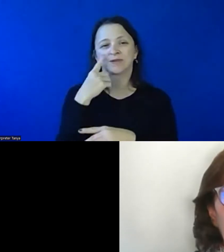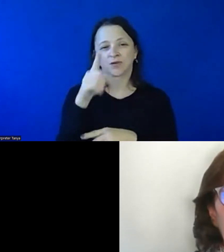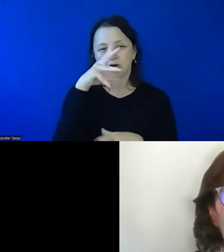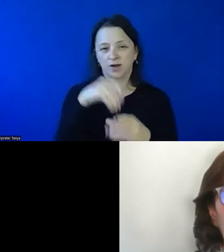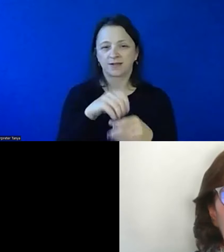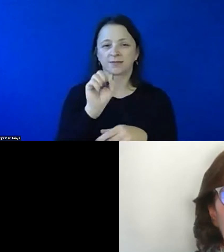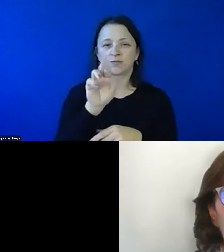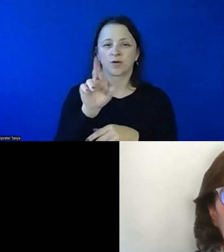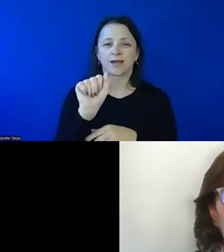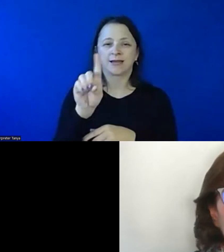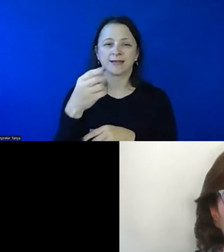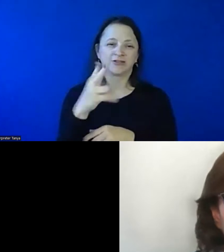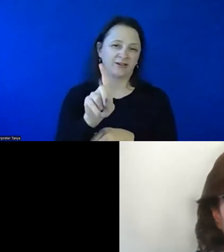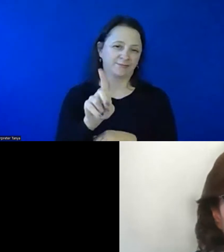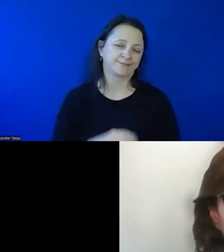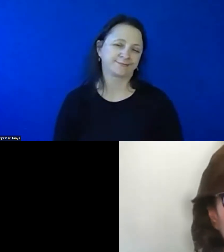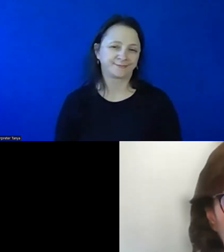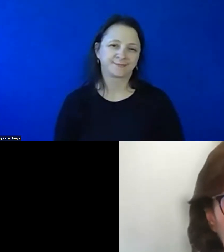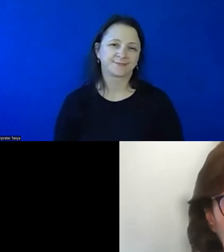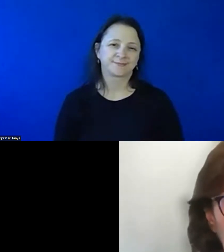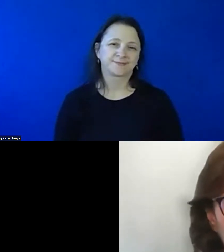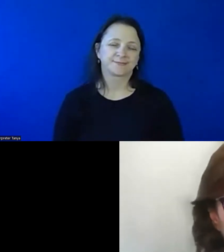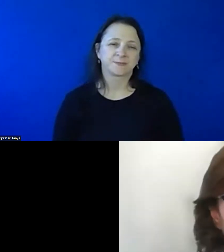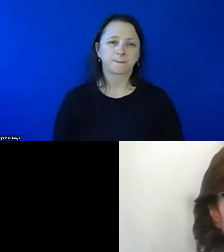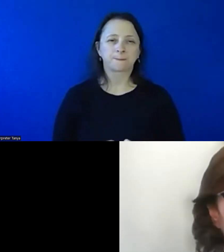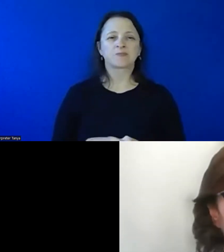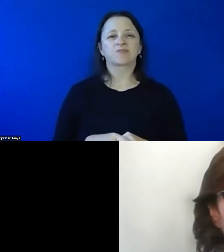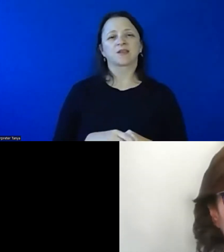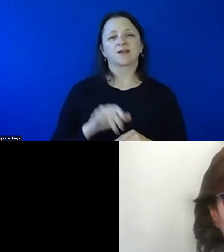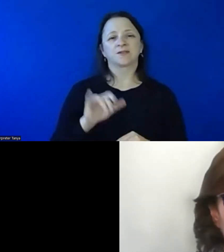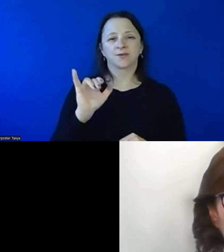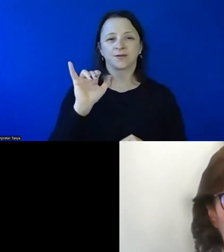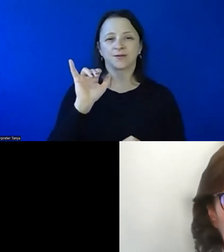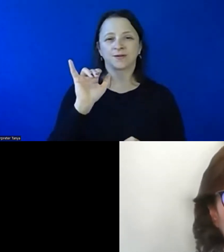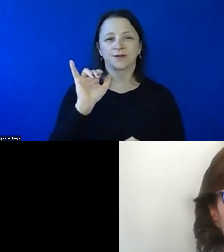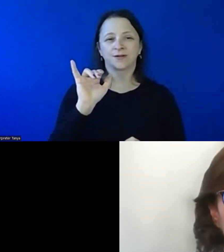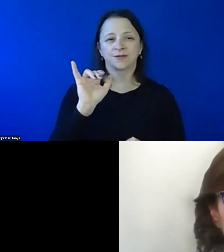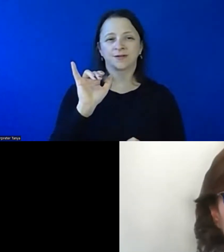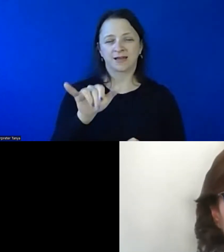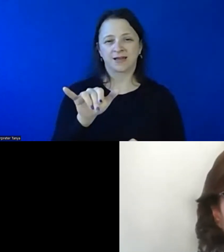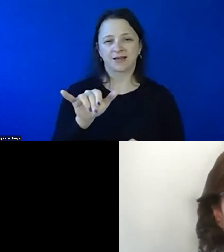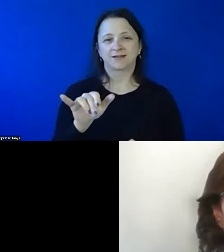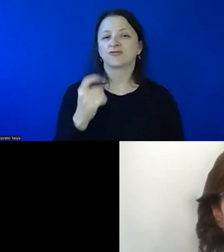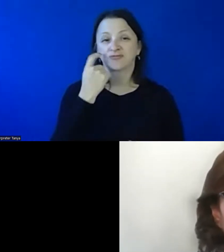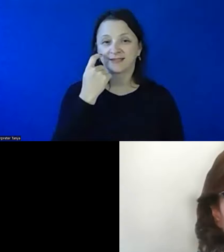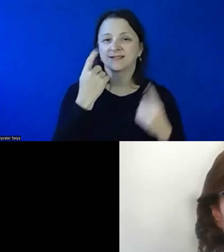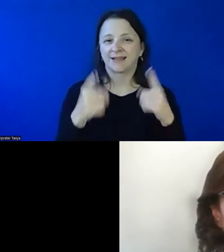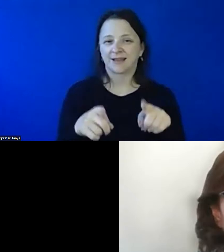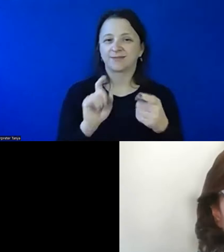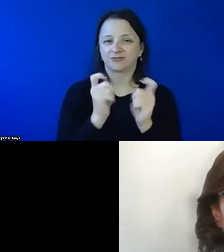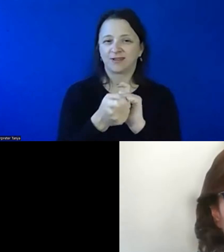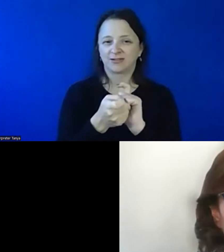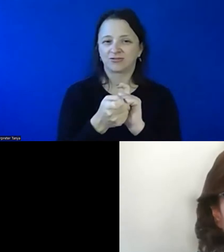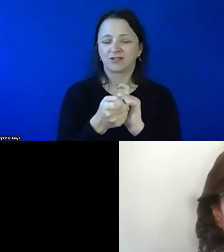or ADHD. So that refers to Learn the Signs Act early recently changed